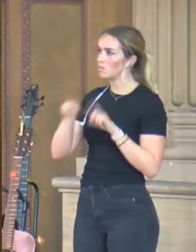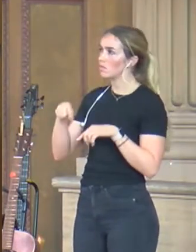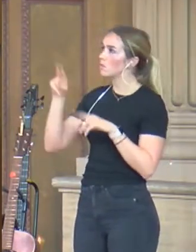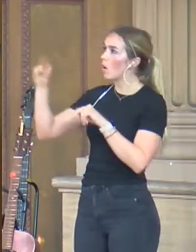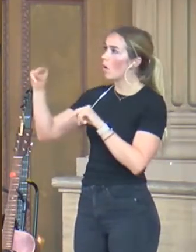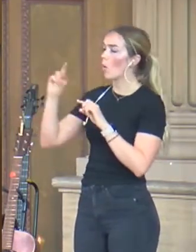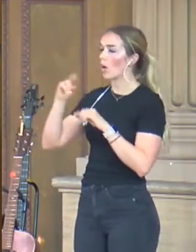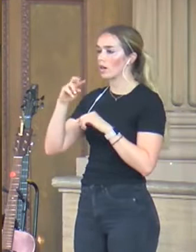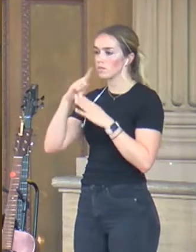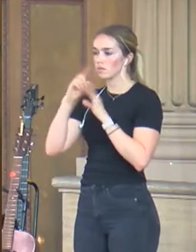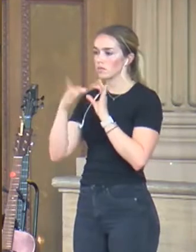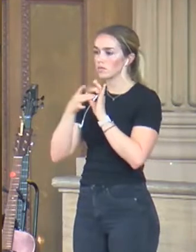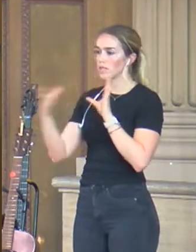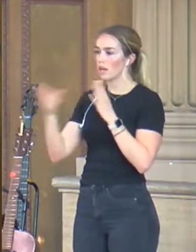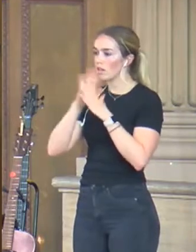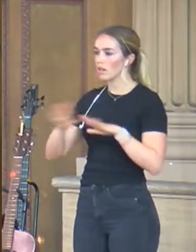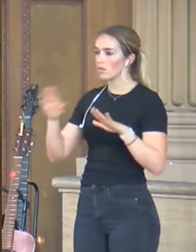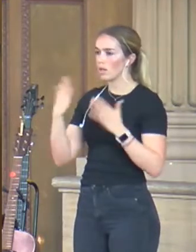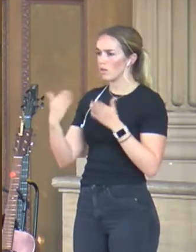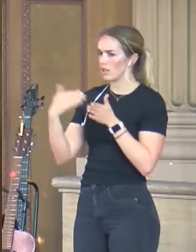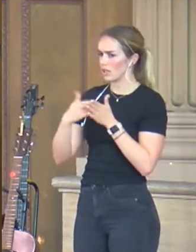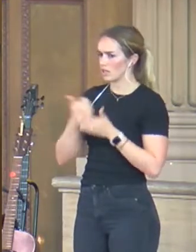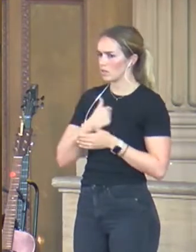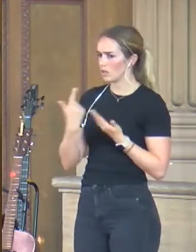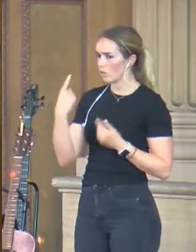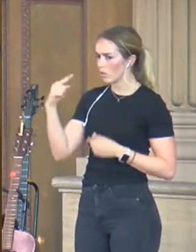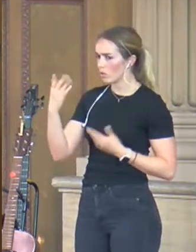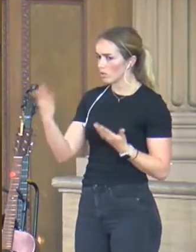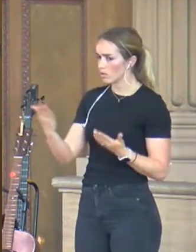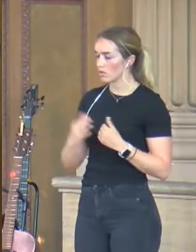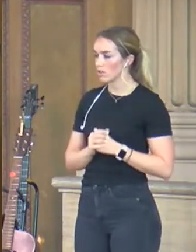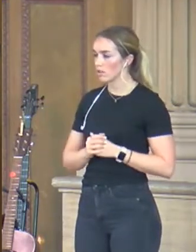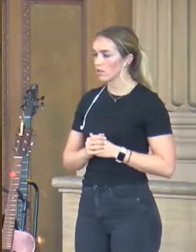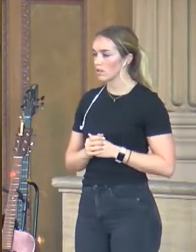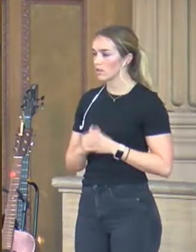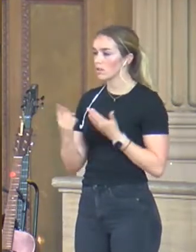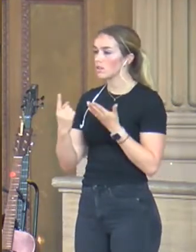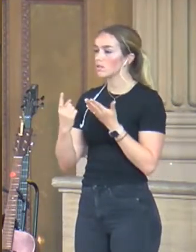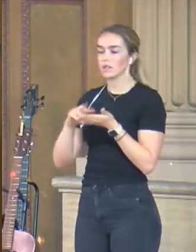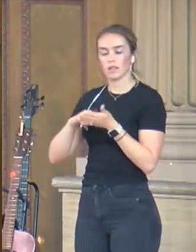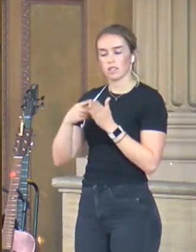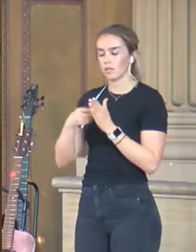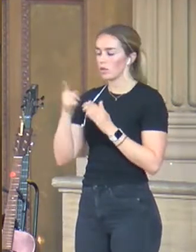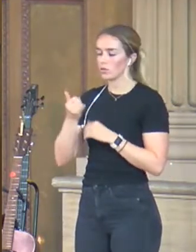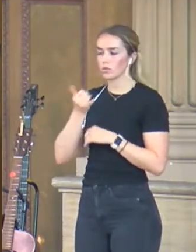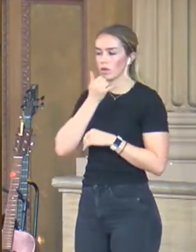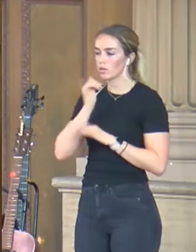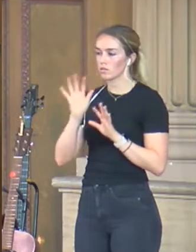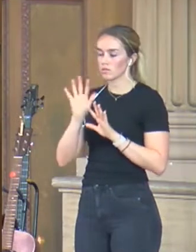distant and you just wonder if he's against you. And it doesn't necessarily mean that you've done something wrong.